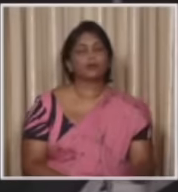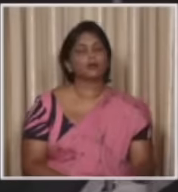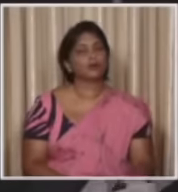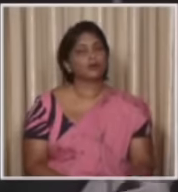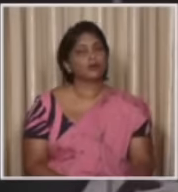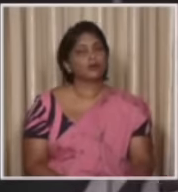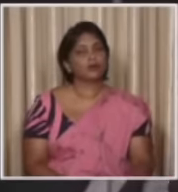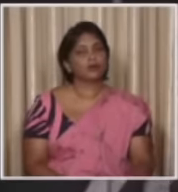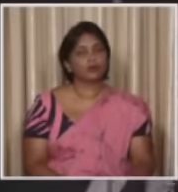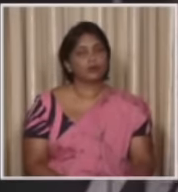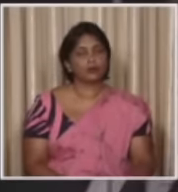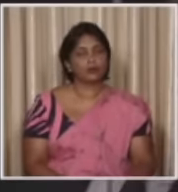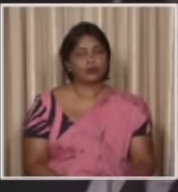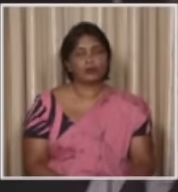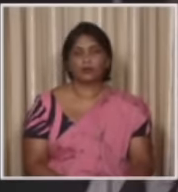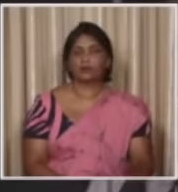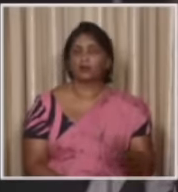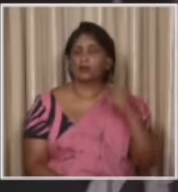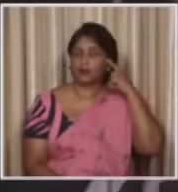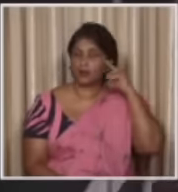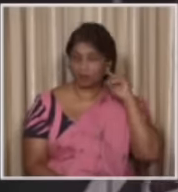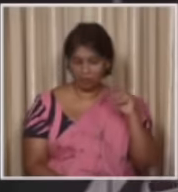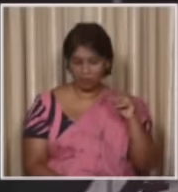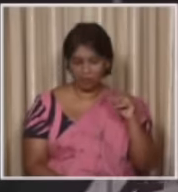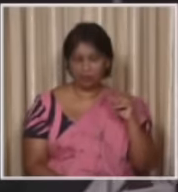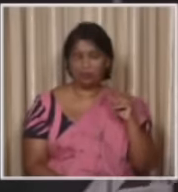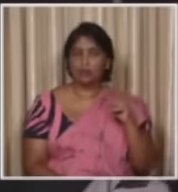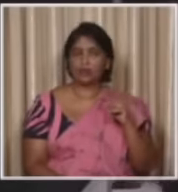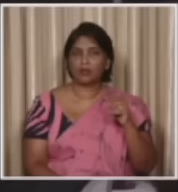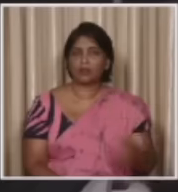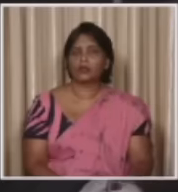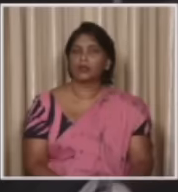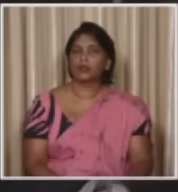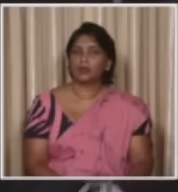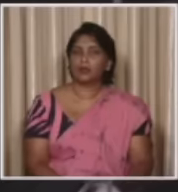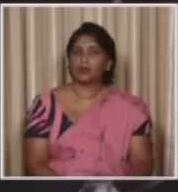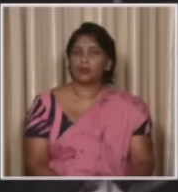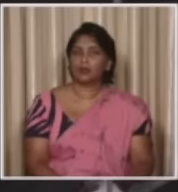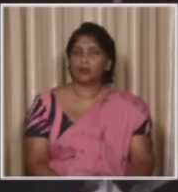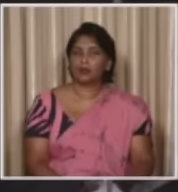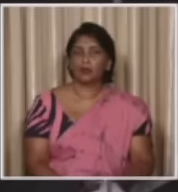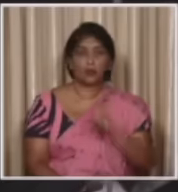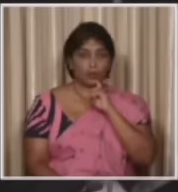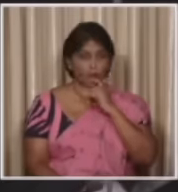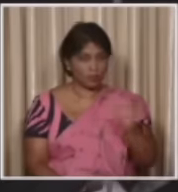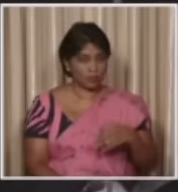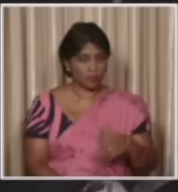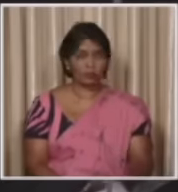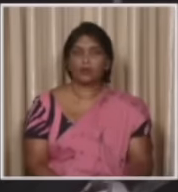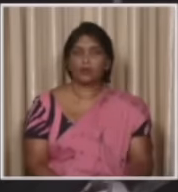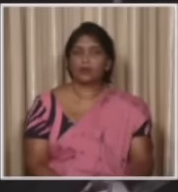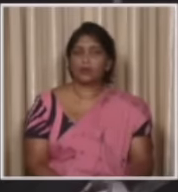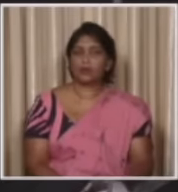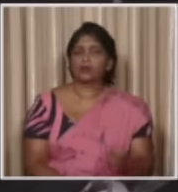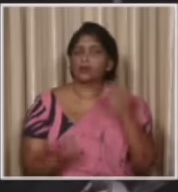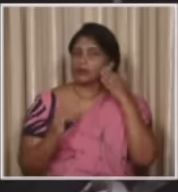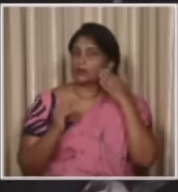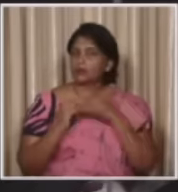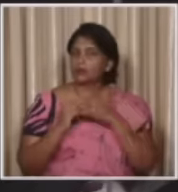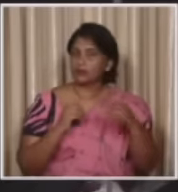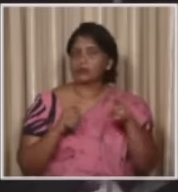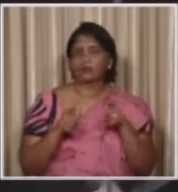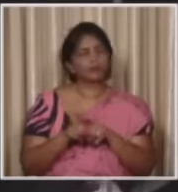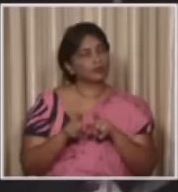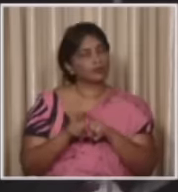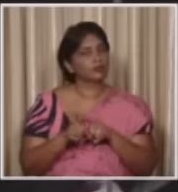SC FR 77/2023 until the conclusion of this case until the conclusion of this case avuruddai athuru tahanam niyoge